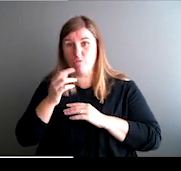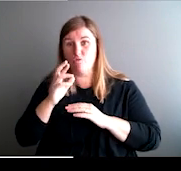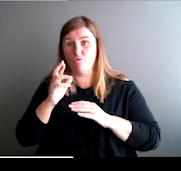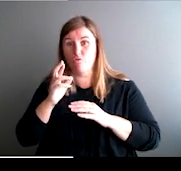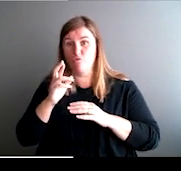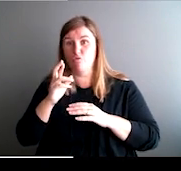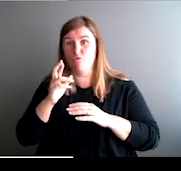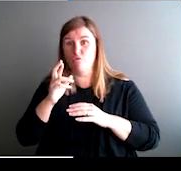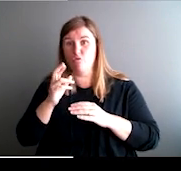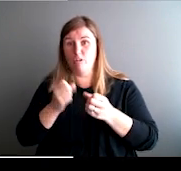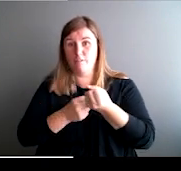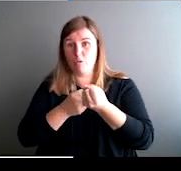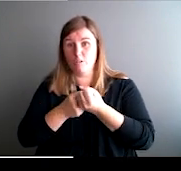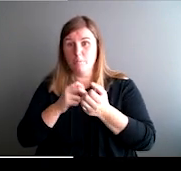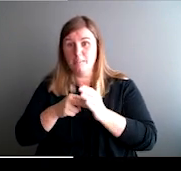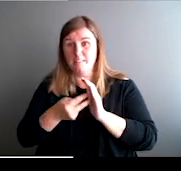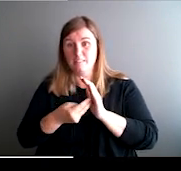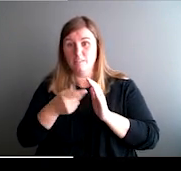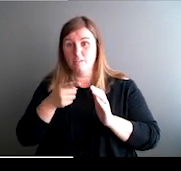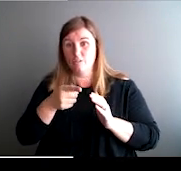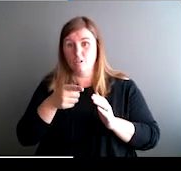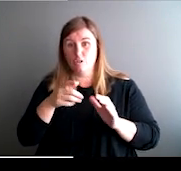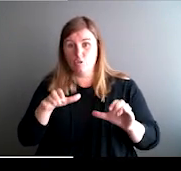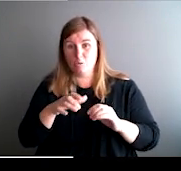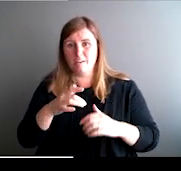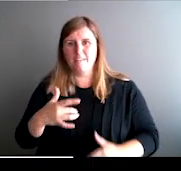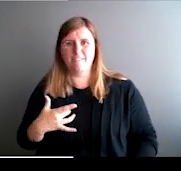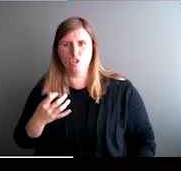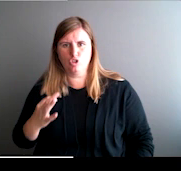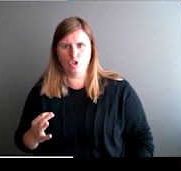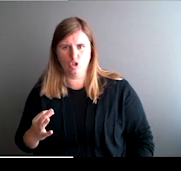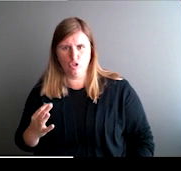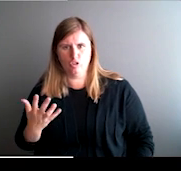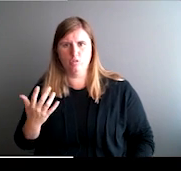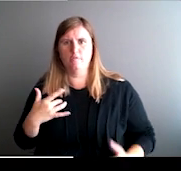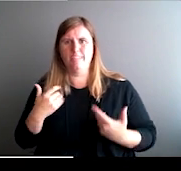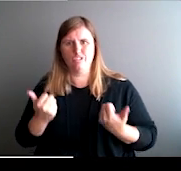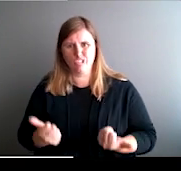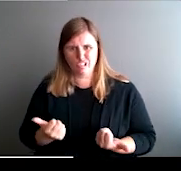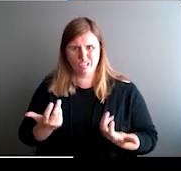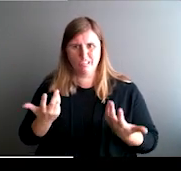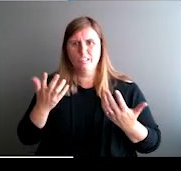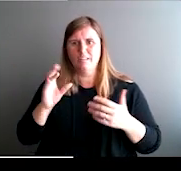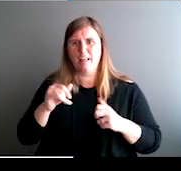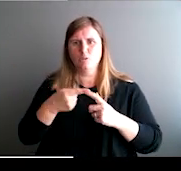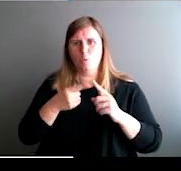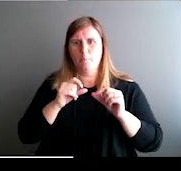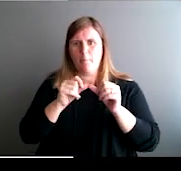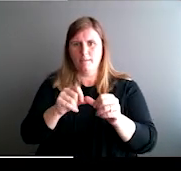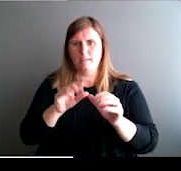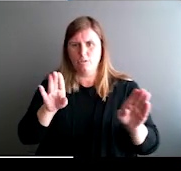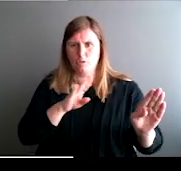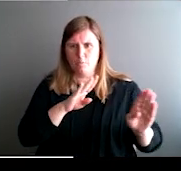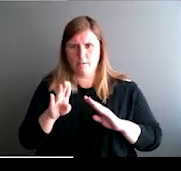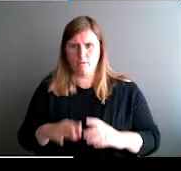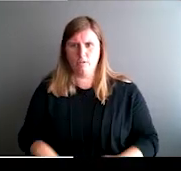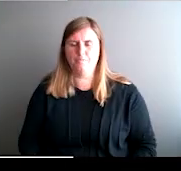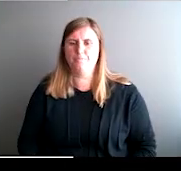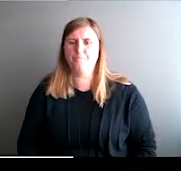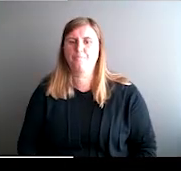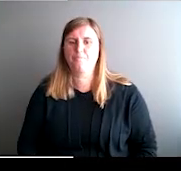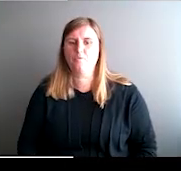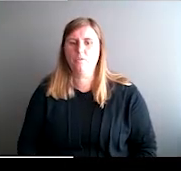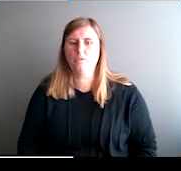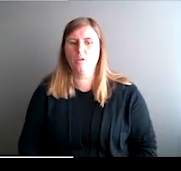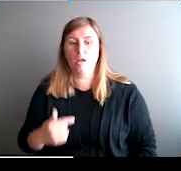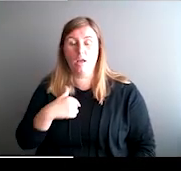the student is doing, it simply feels good. And that's what's maintaining the behavior. What I'll be